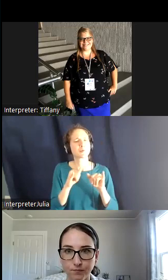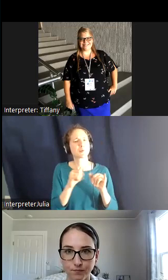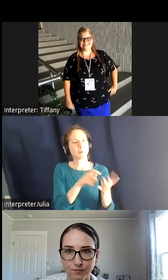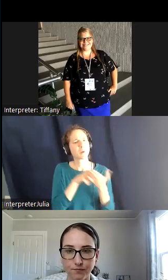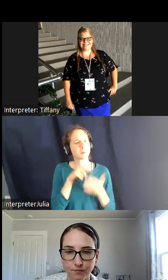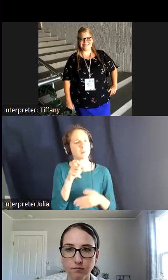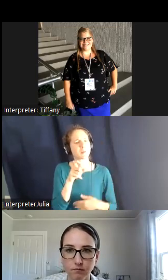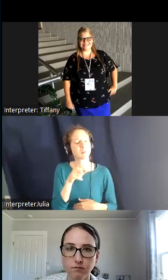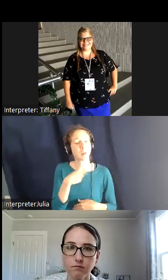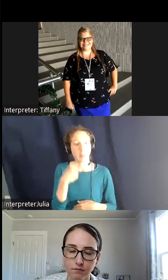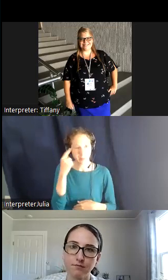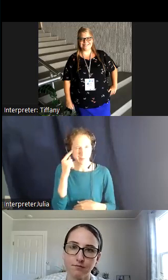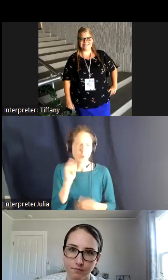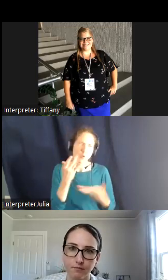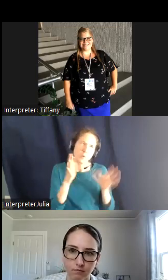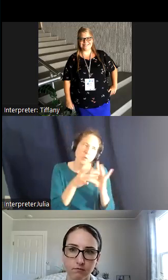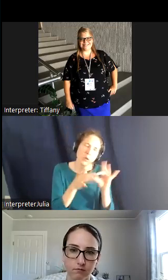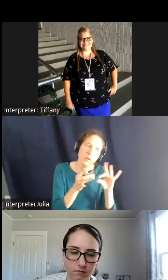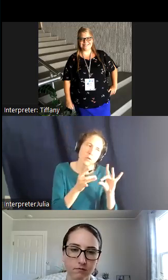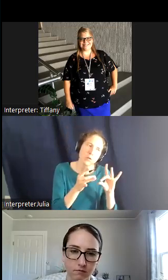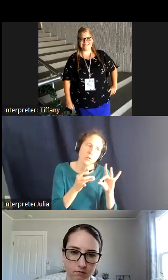depends on the level of care that they're receiving.